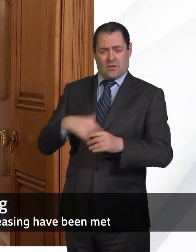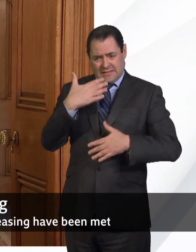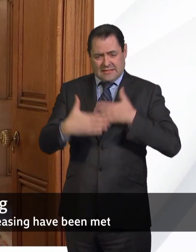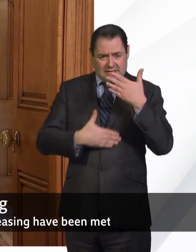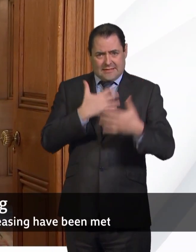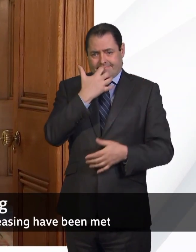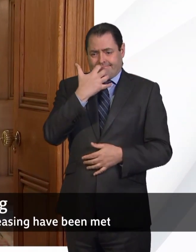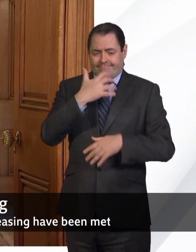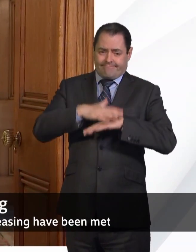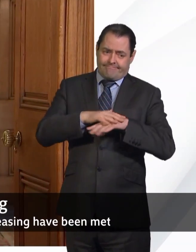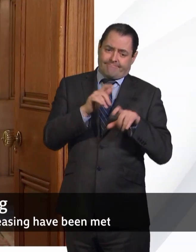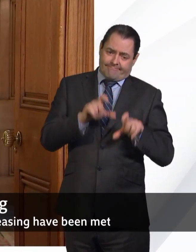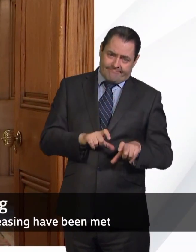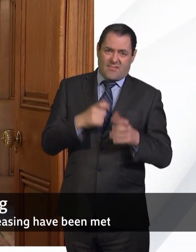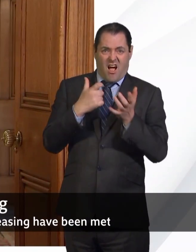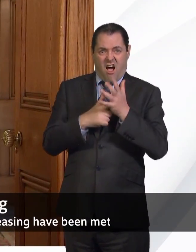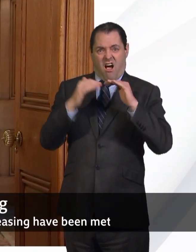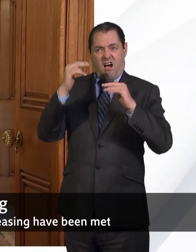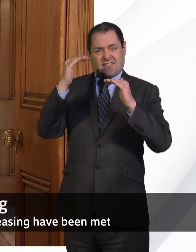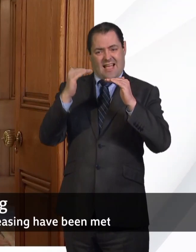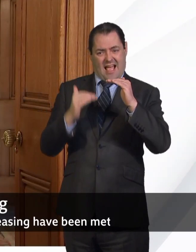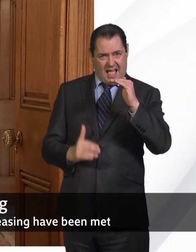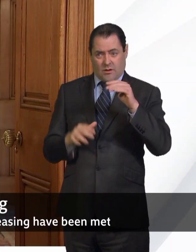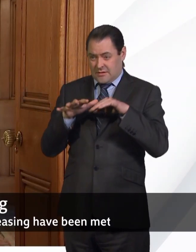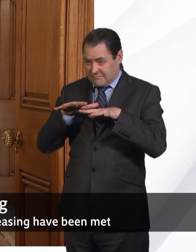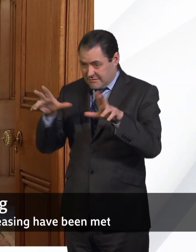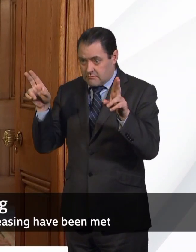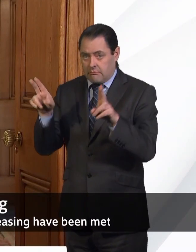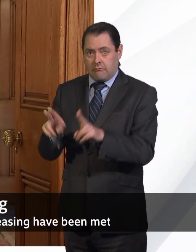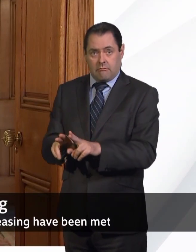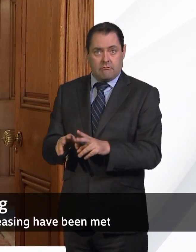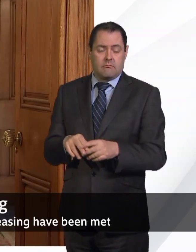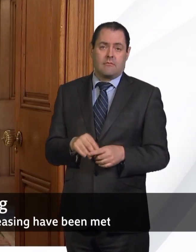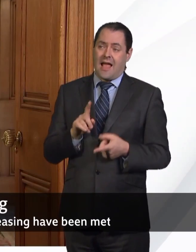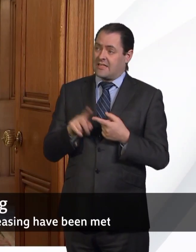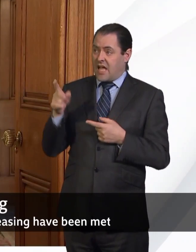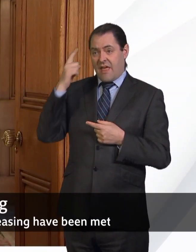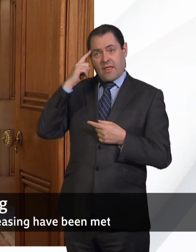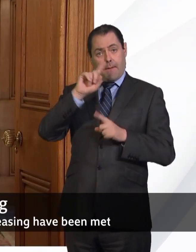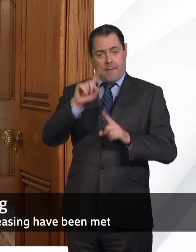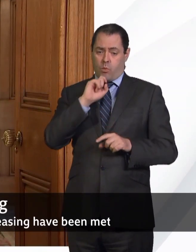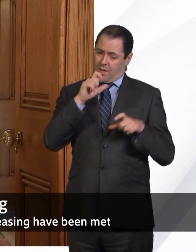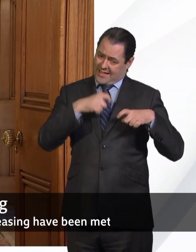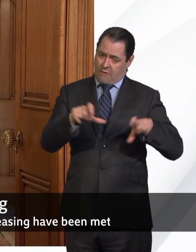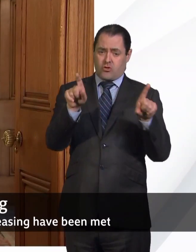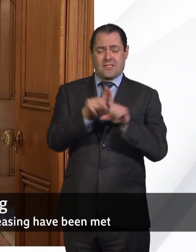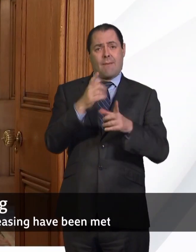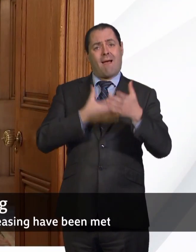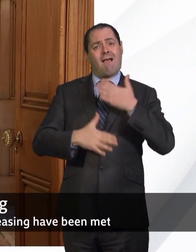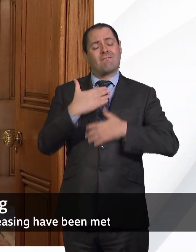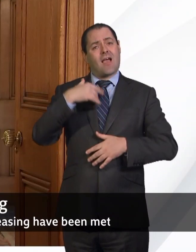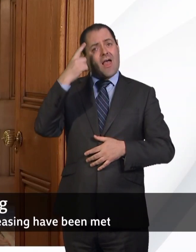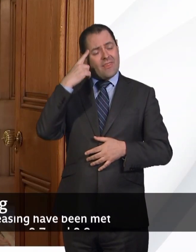down, drive down the number of infections. And no, Sam, I don't think that people will respond differently. I think people will listen